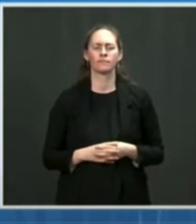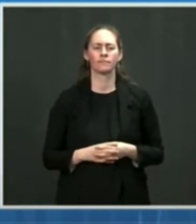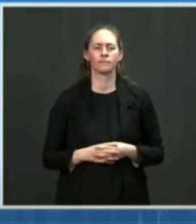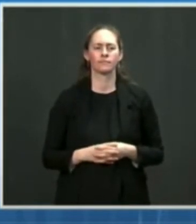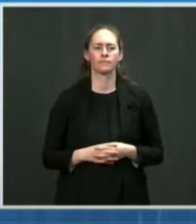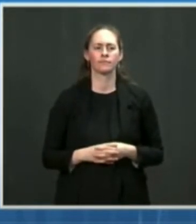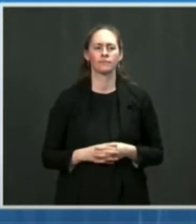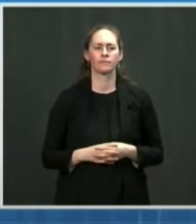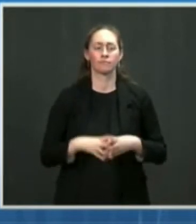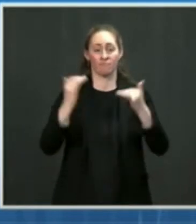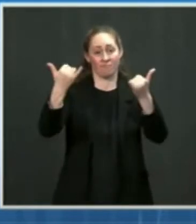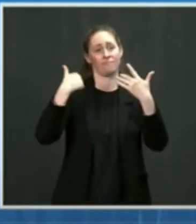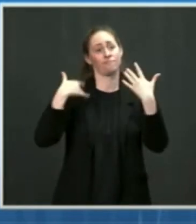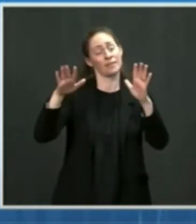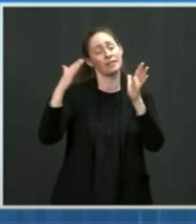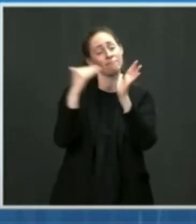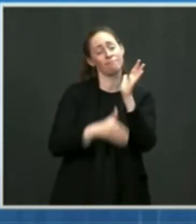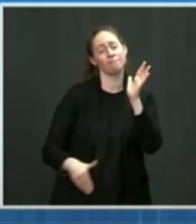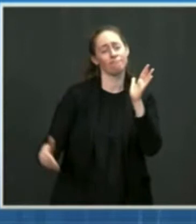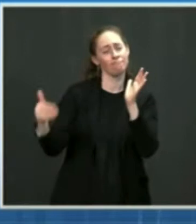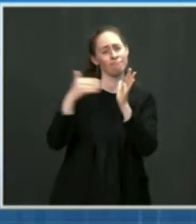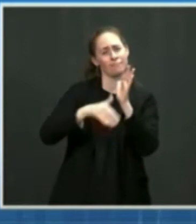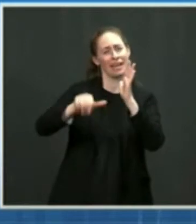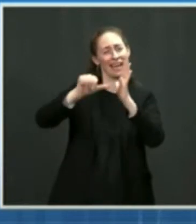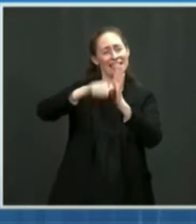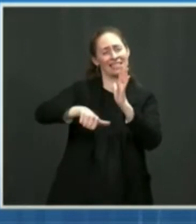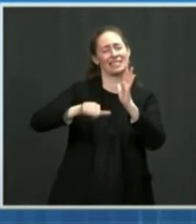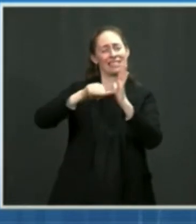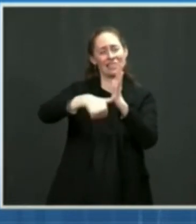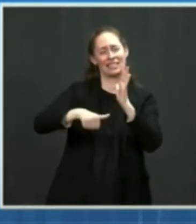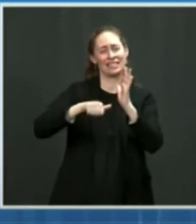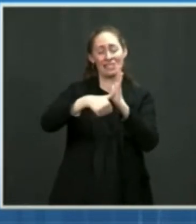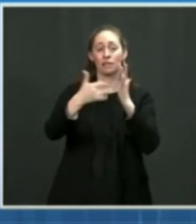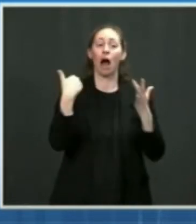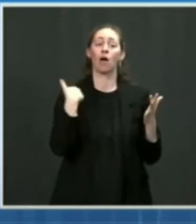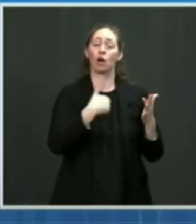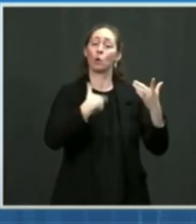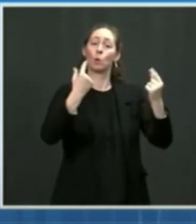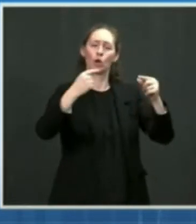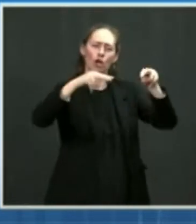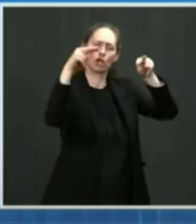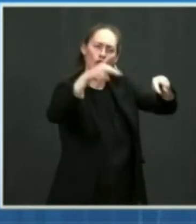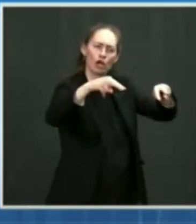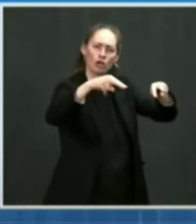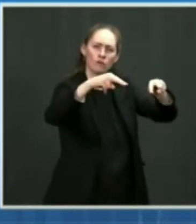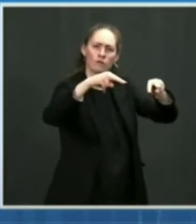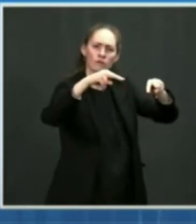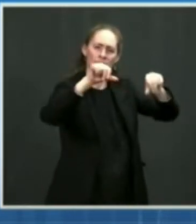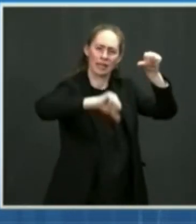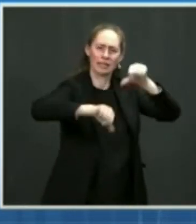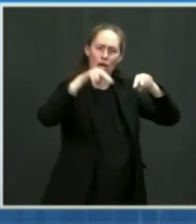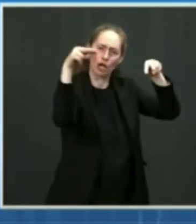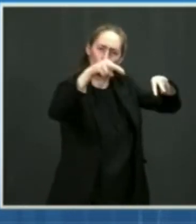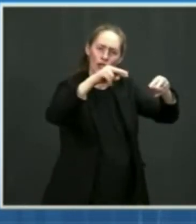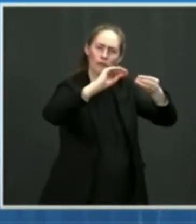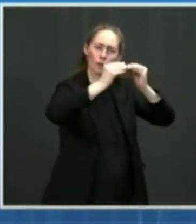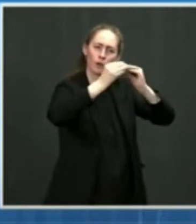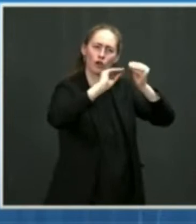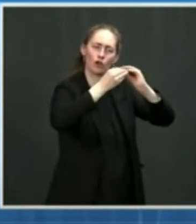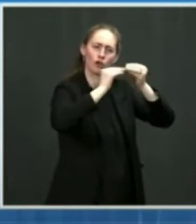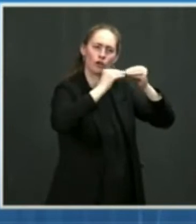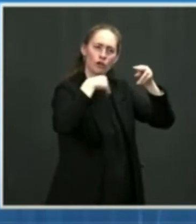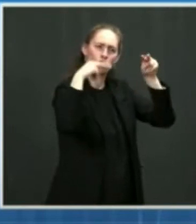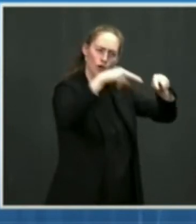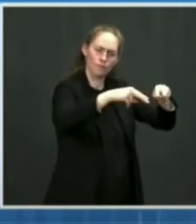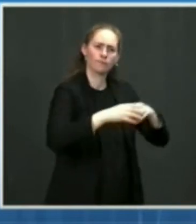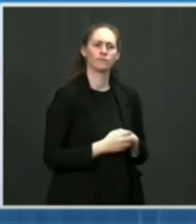repeatedly, our goal and our job is to follow what the science dictates the right approaches are. Thanks, Andy. And thank you for this